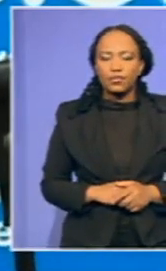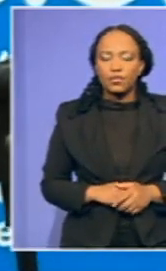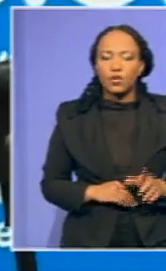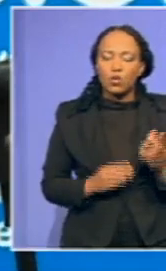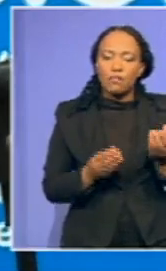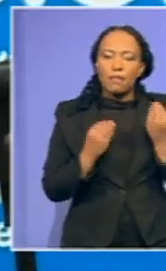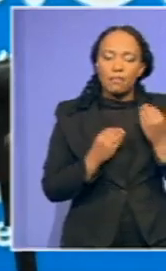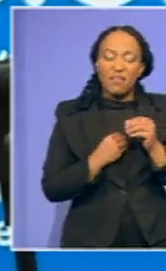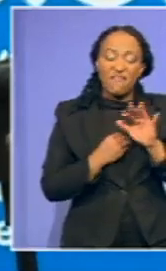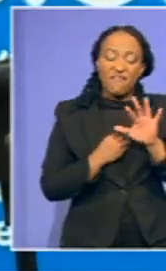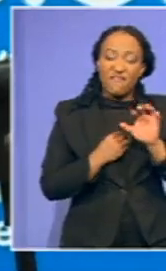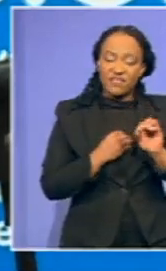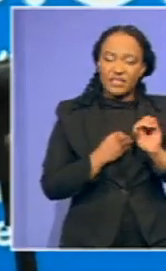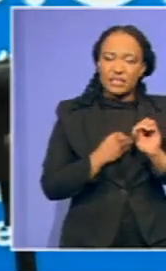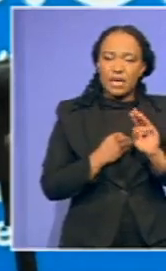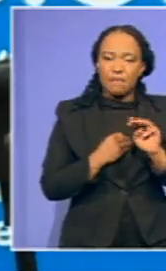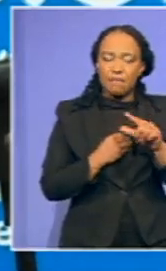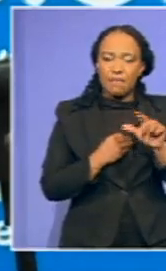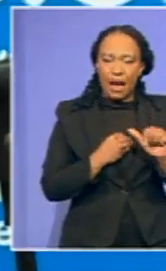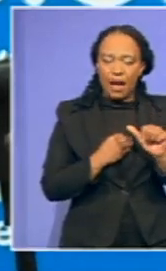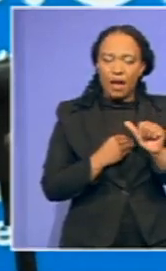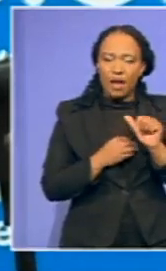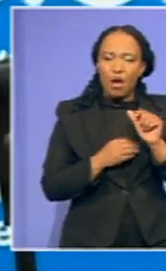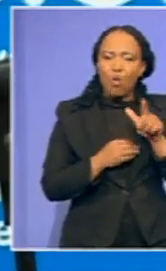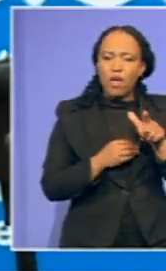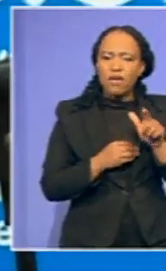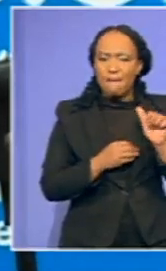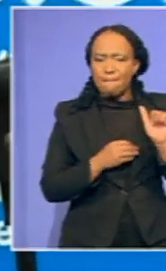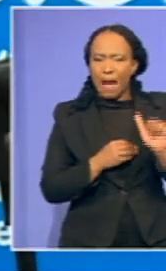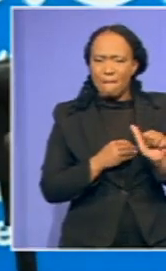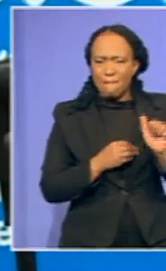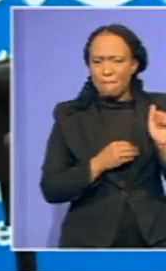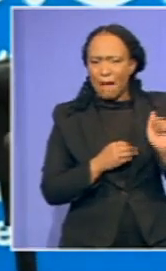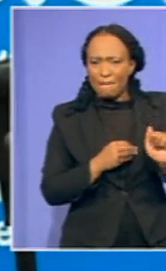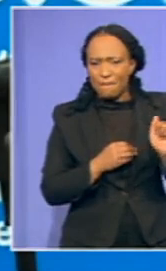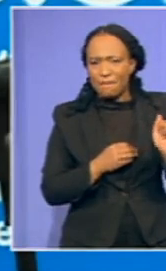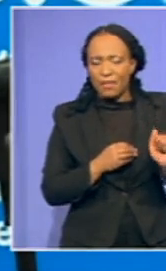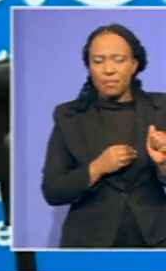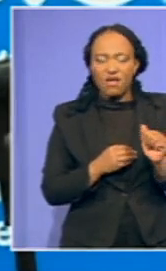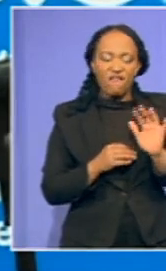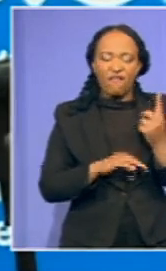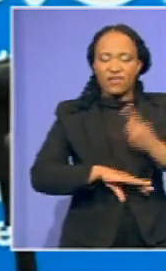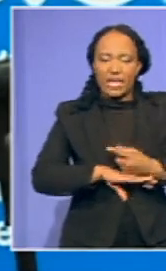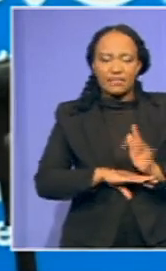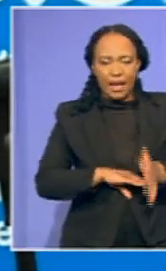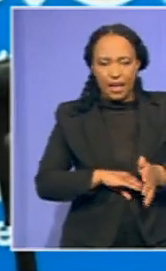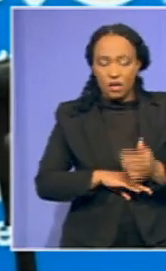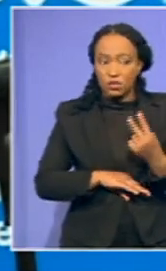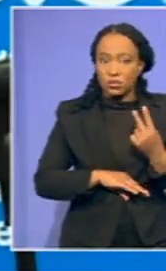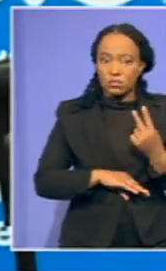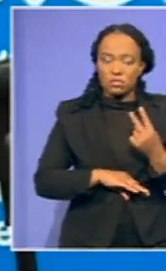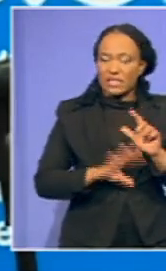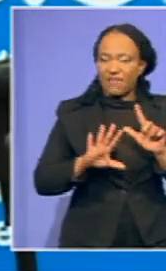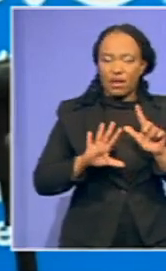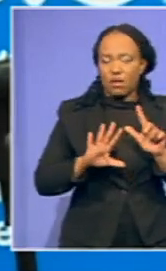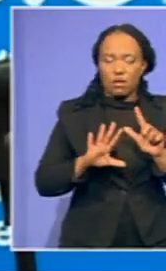megalitres from each pump, and we're pumping for only 5 days instead of 7 days a week because of safety concerns. But when we pump, we